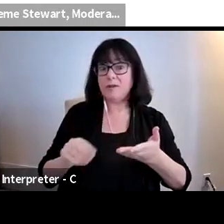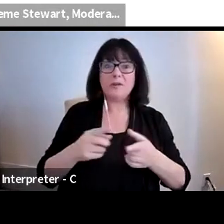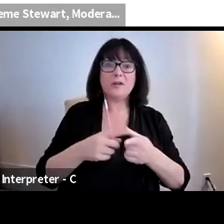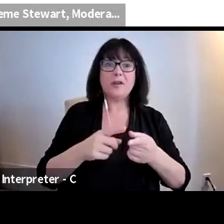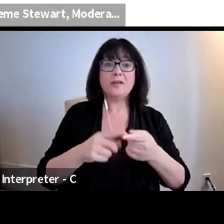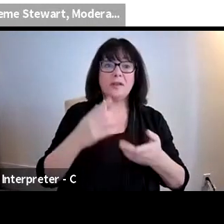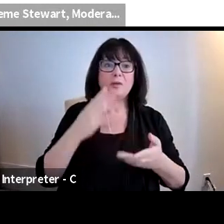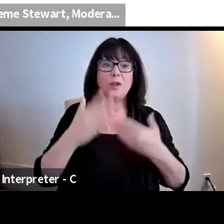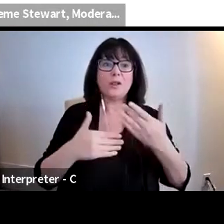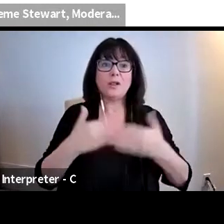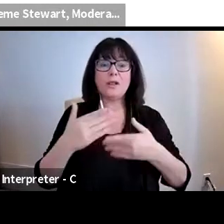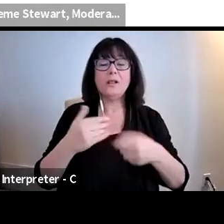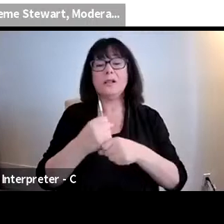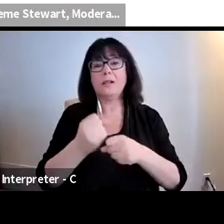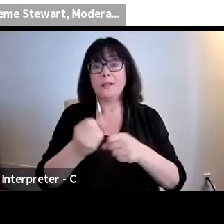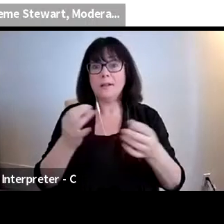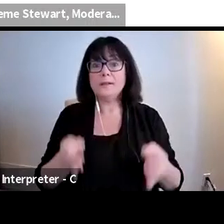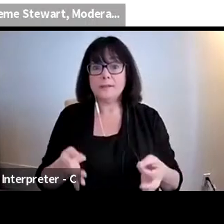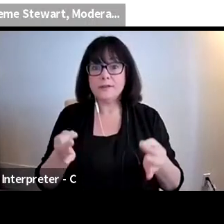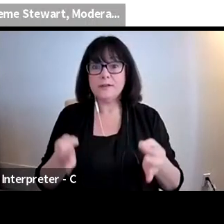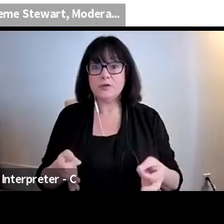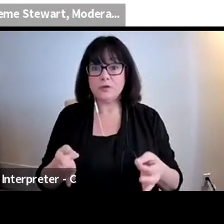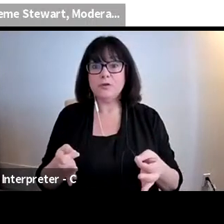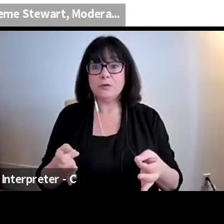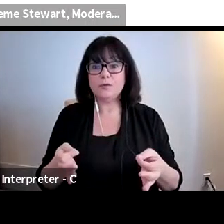group of decision makers at the